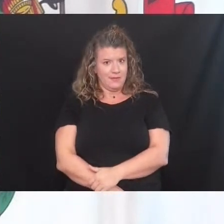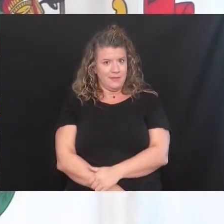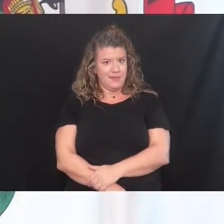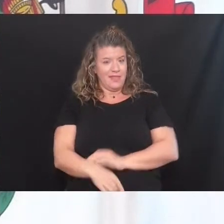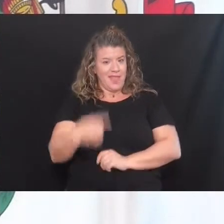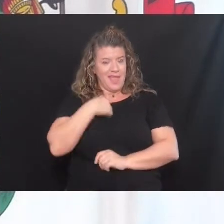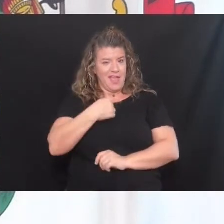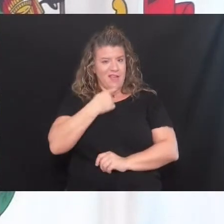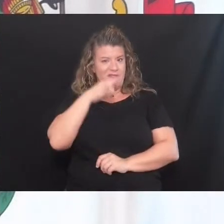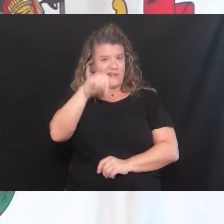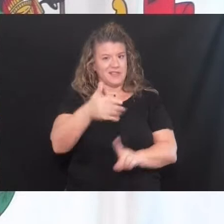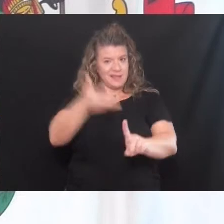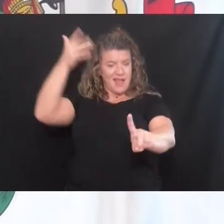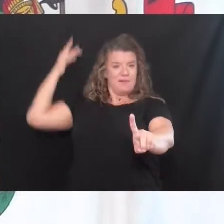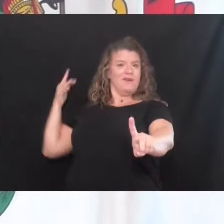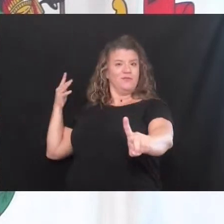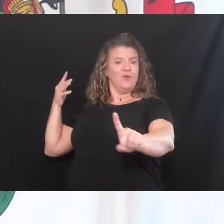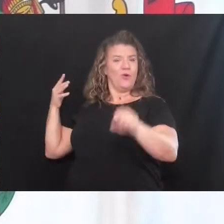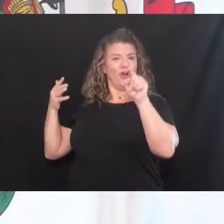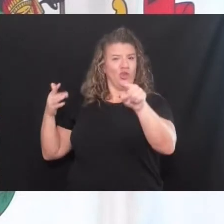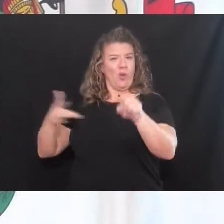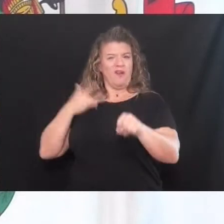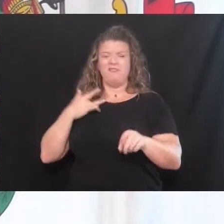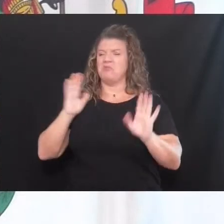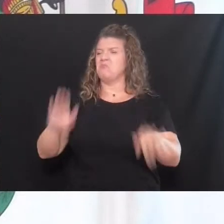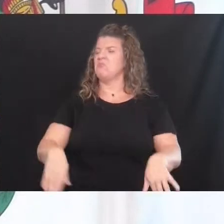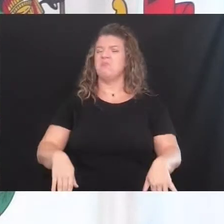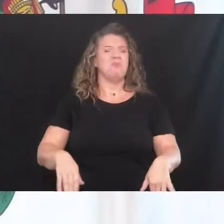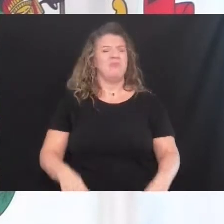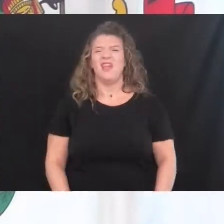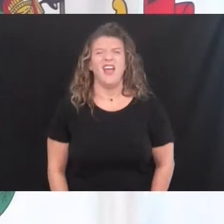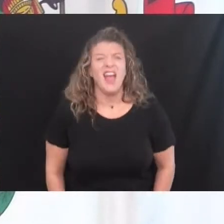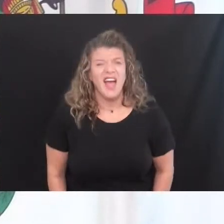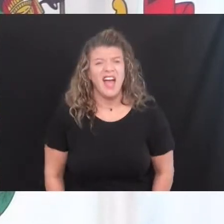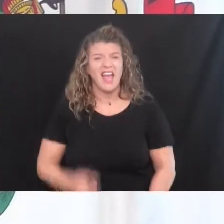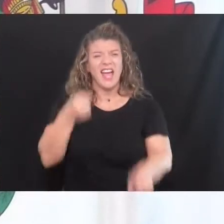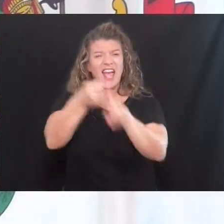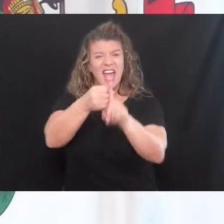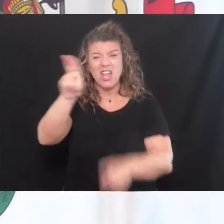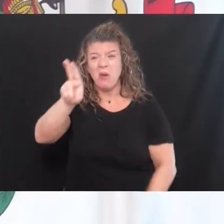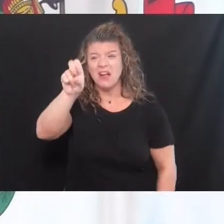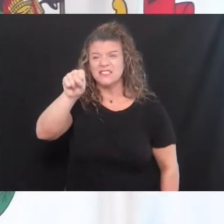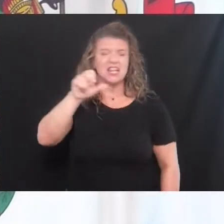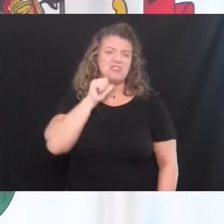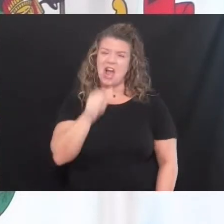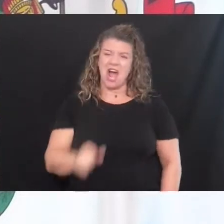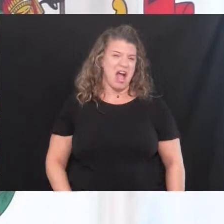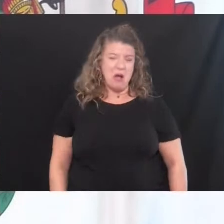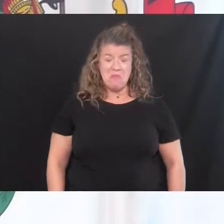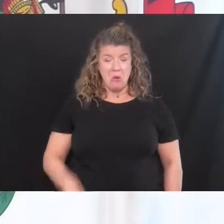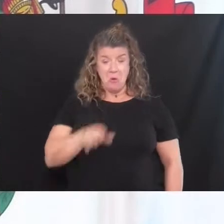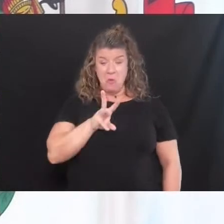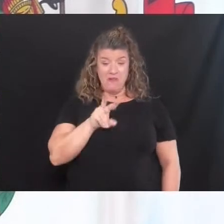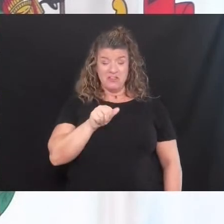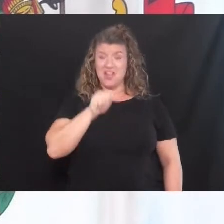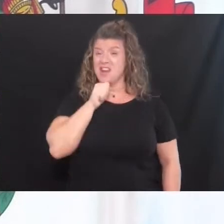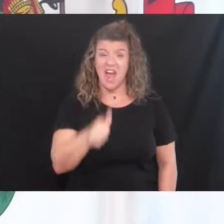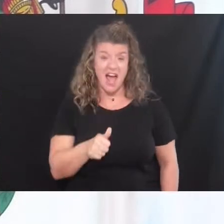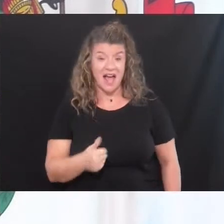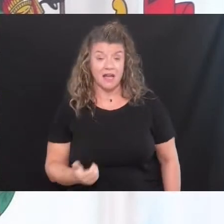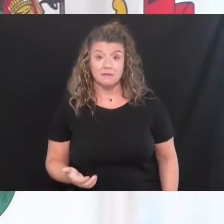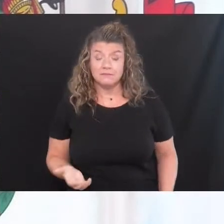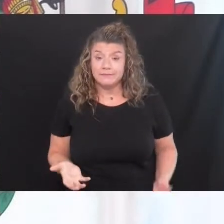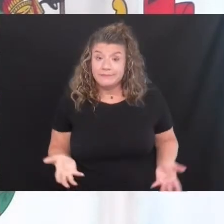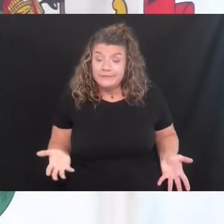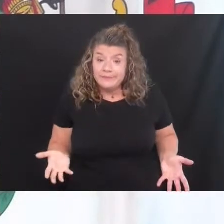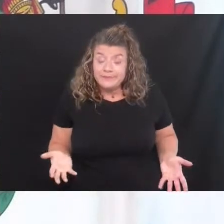believed, oh, that can't come to the United States. That can't happen to us. Well, it can. It